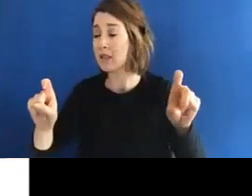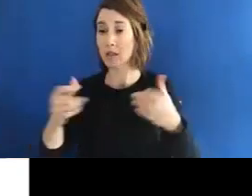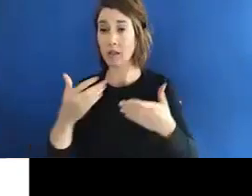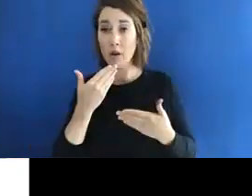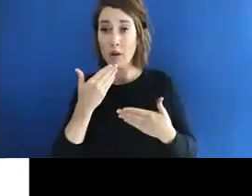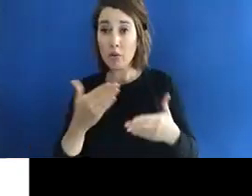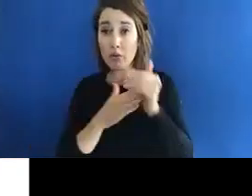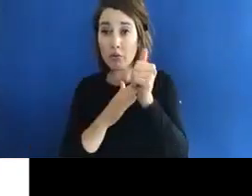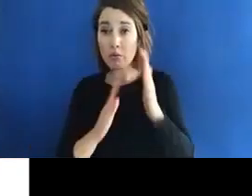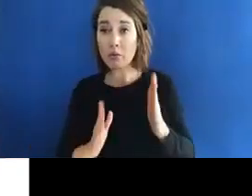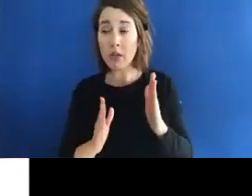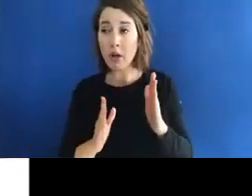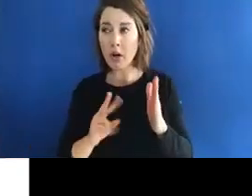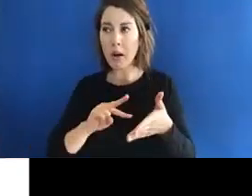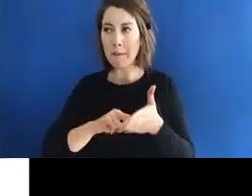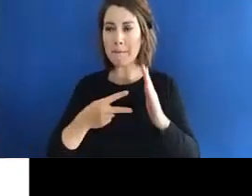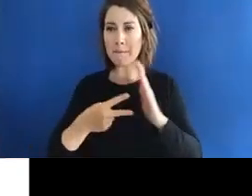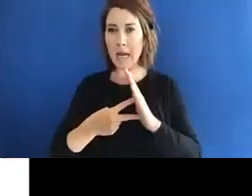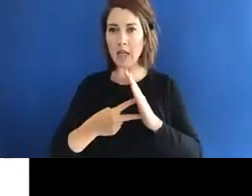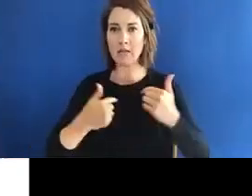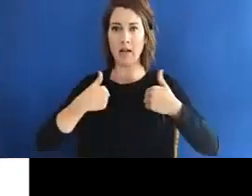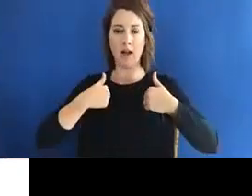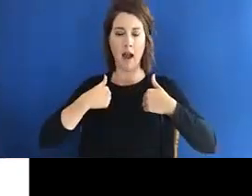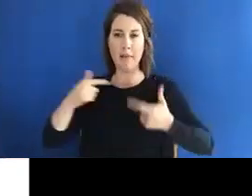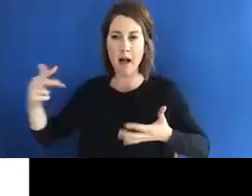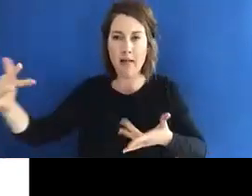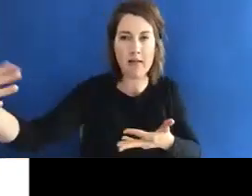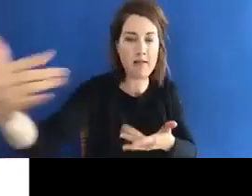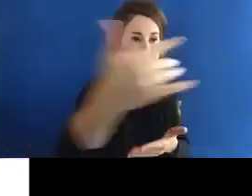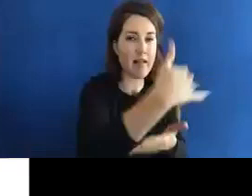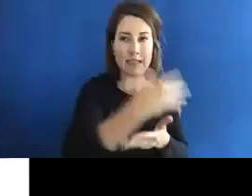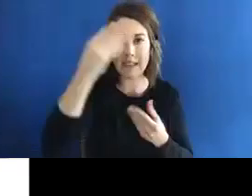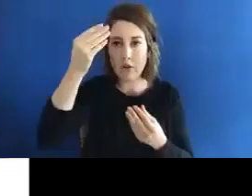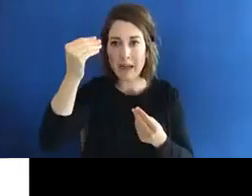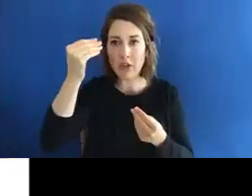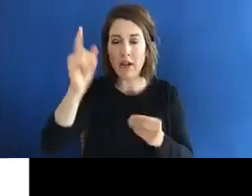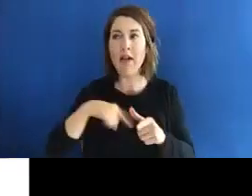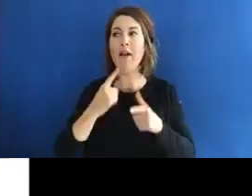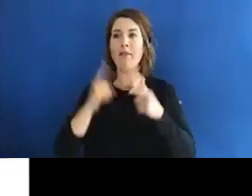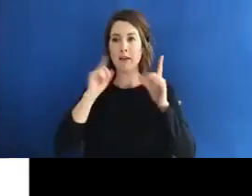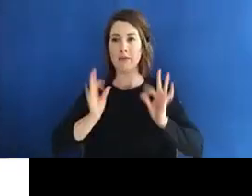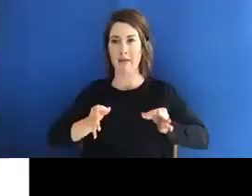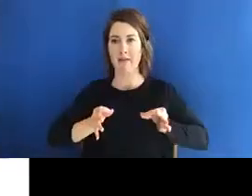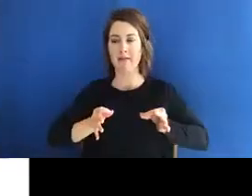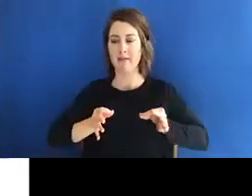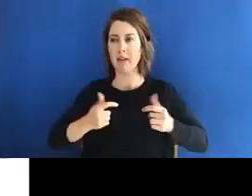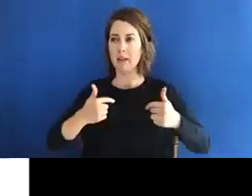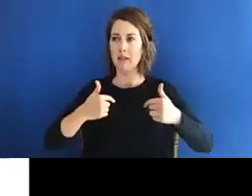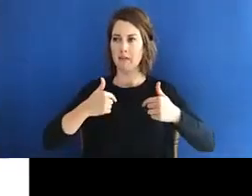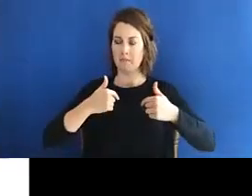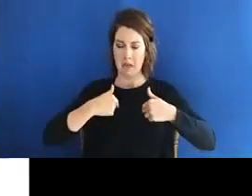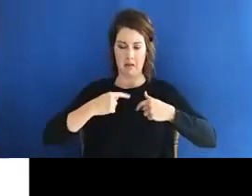makes sure that they're not making an uninformed decision. You want the information. You want to hear from people. And I think the longer you do